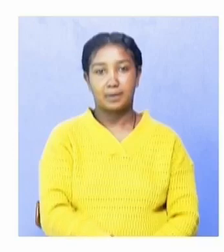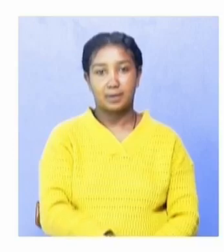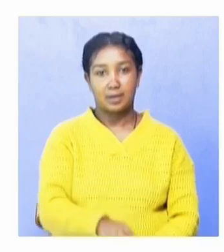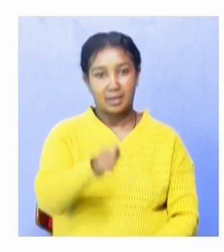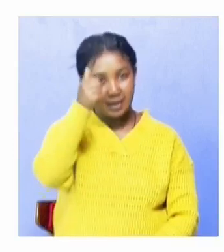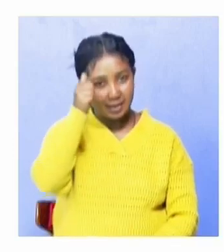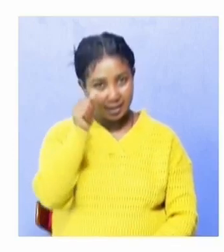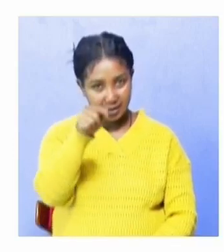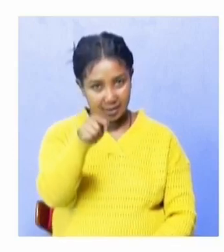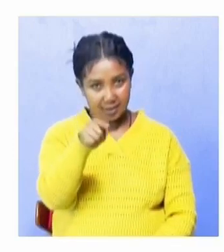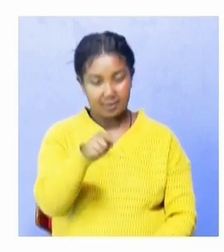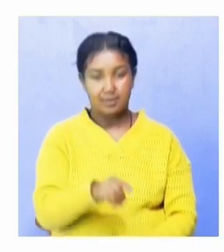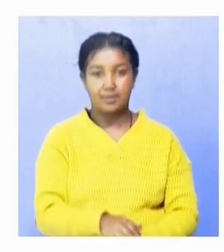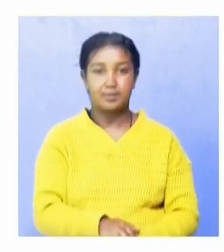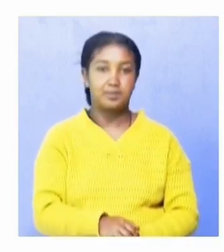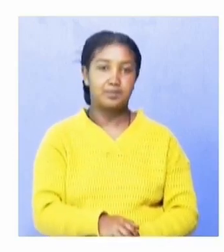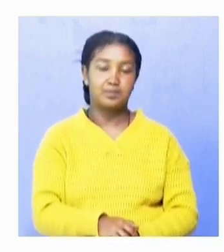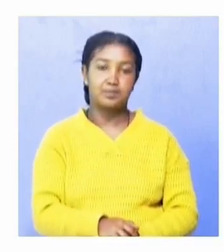he,